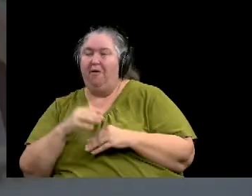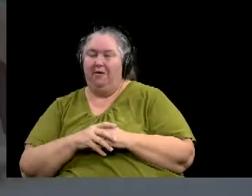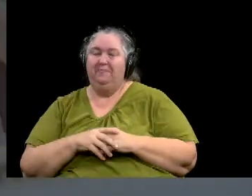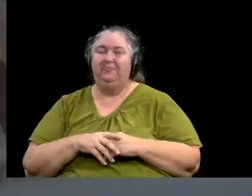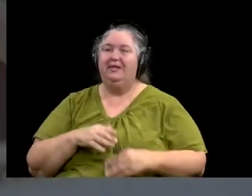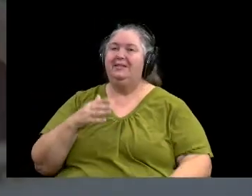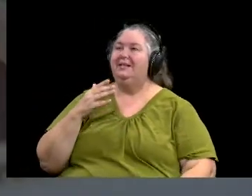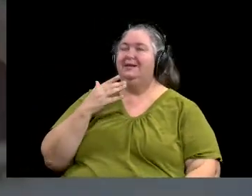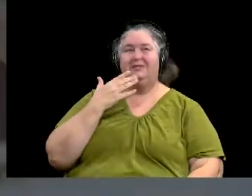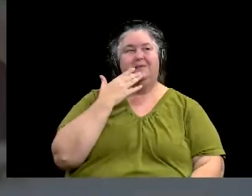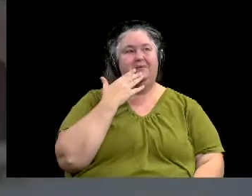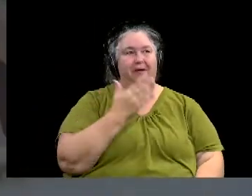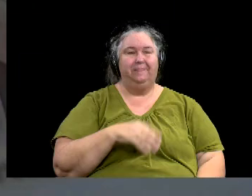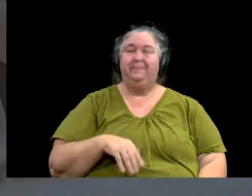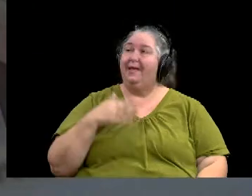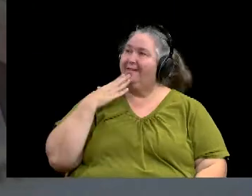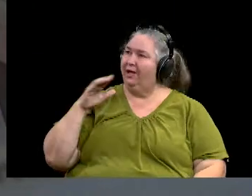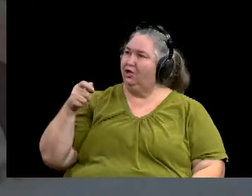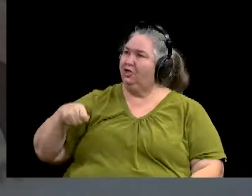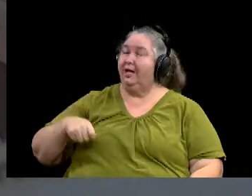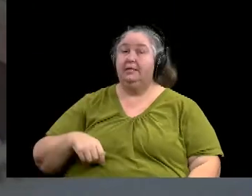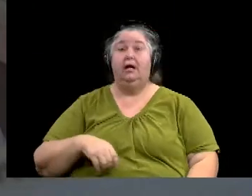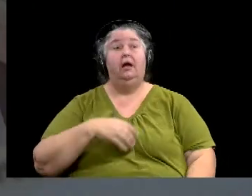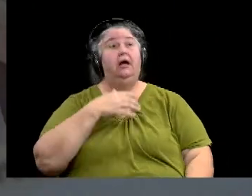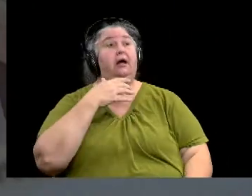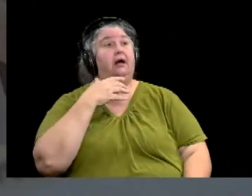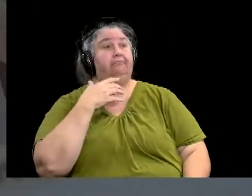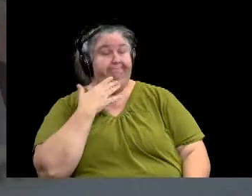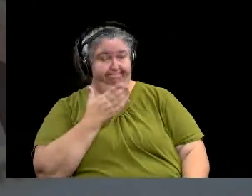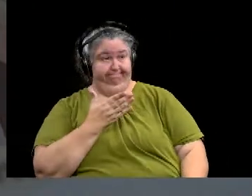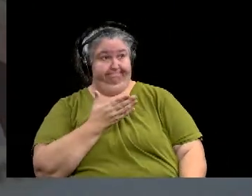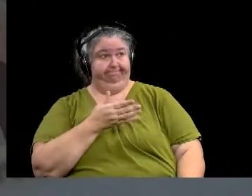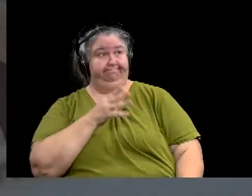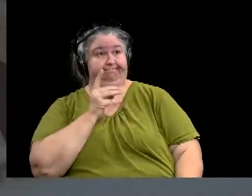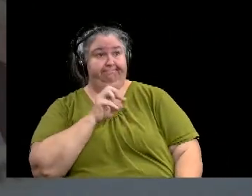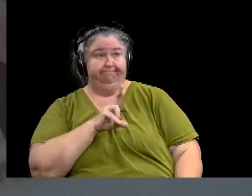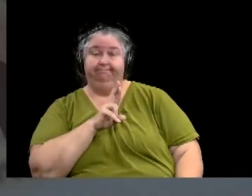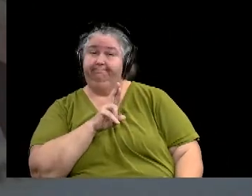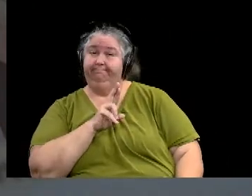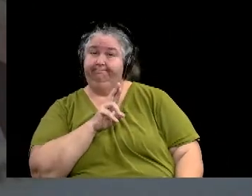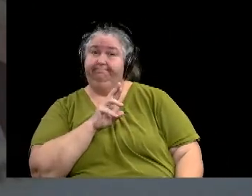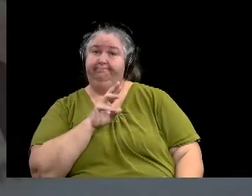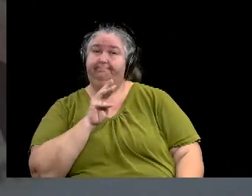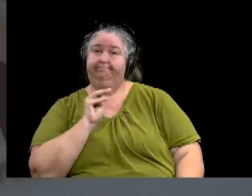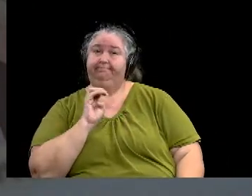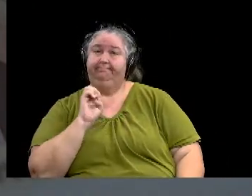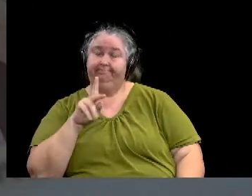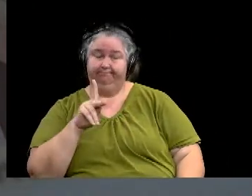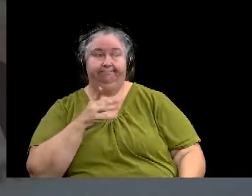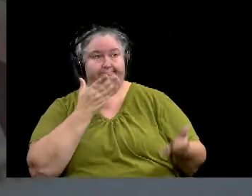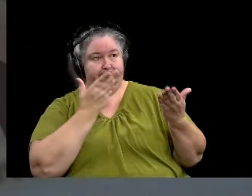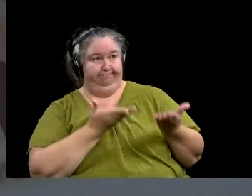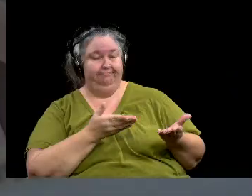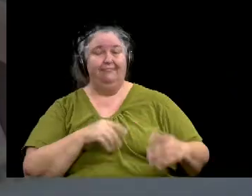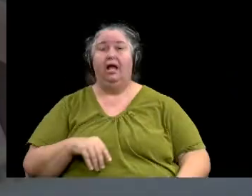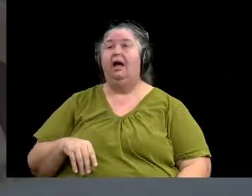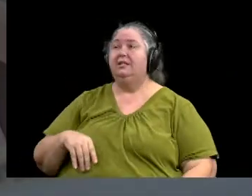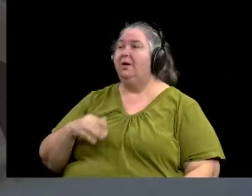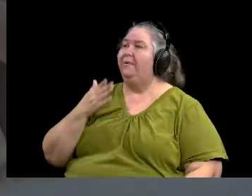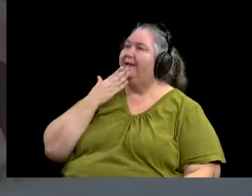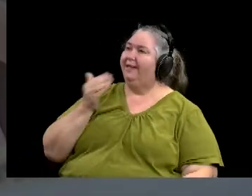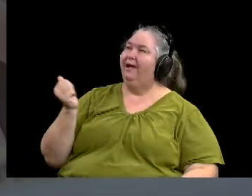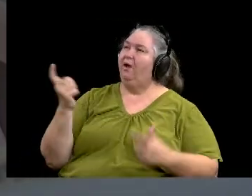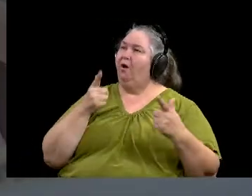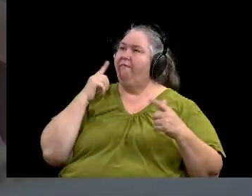afternoon, everybody. Once again, I want to thank everyone for participating in this call, Judge, and our doctors from our